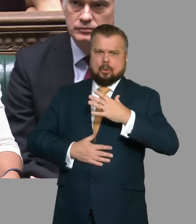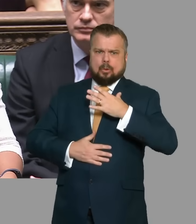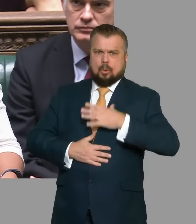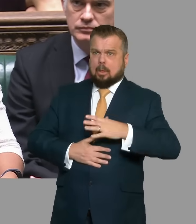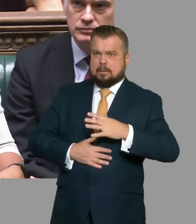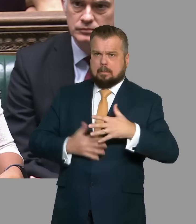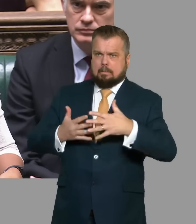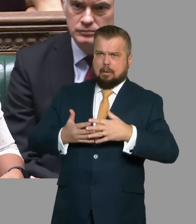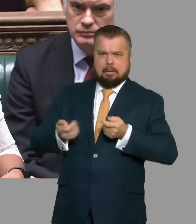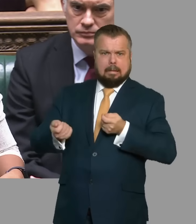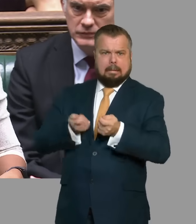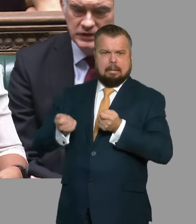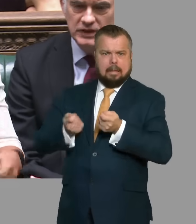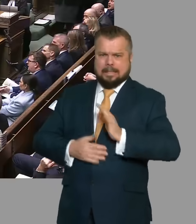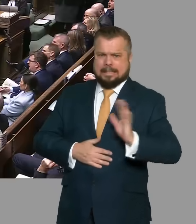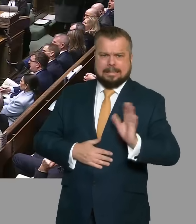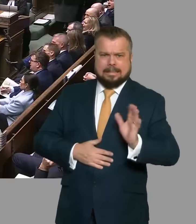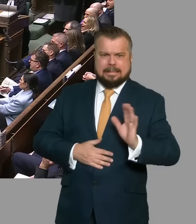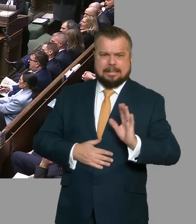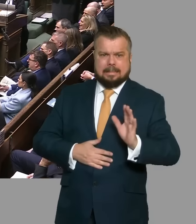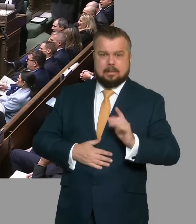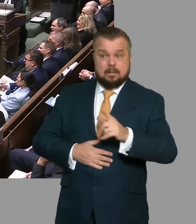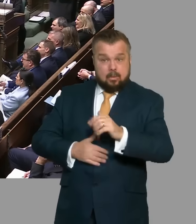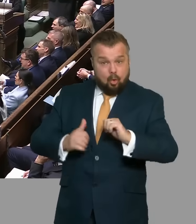so should the Chagossians?